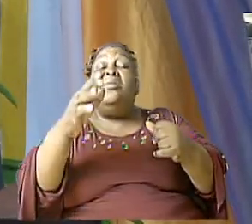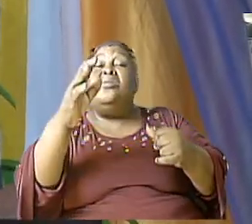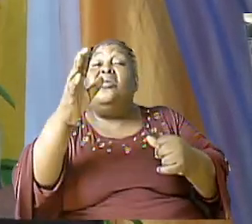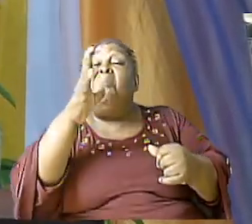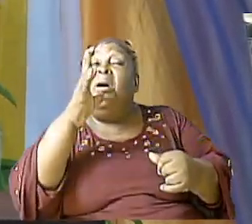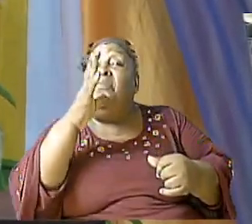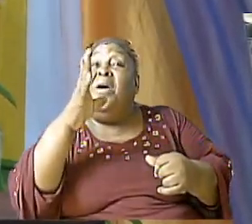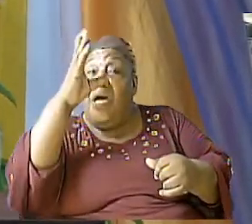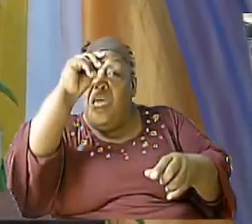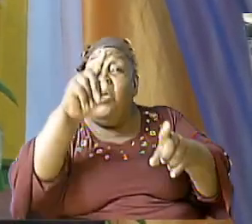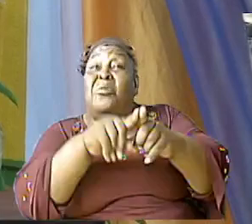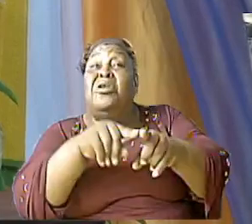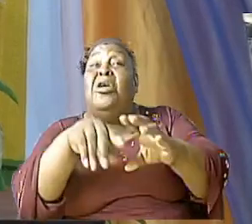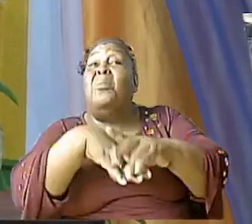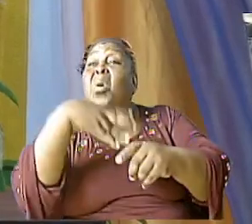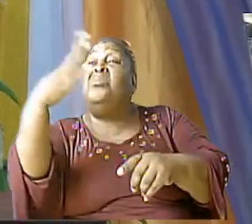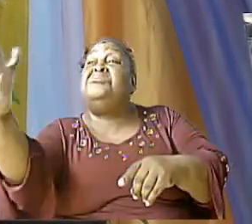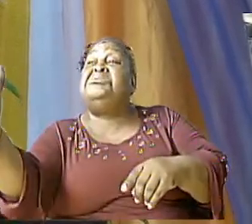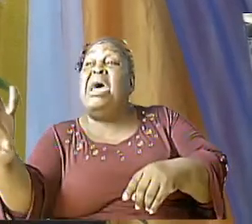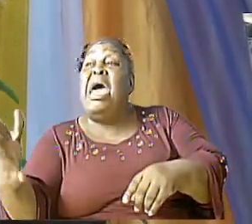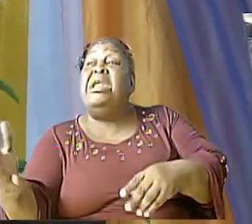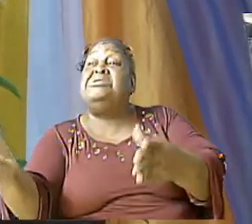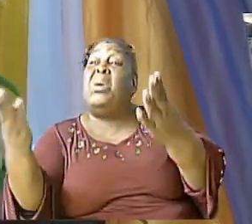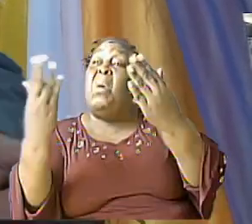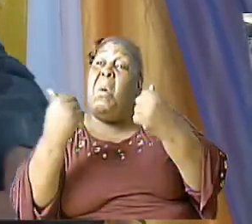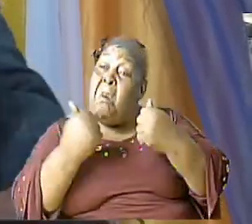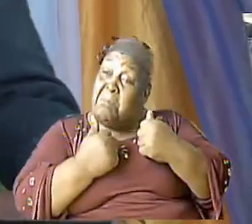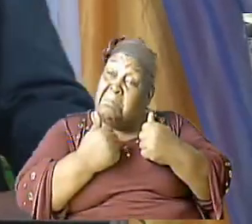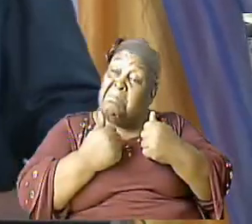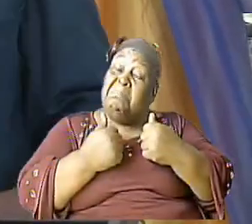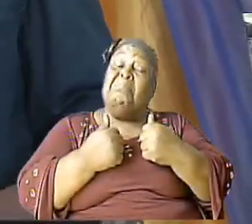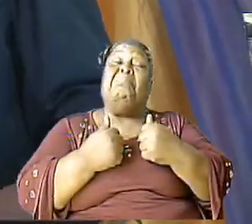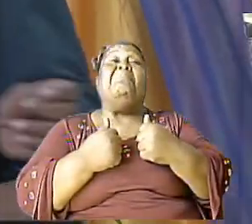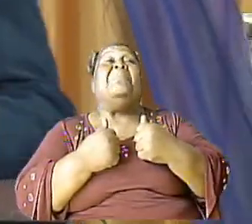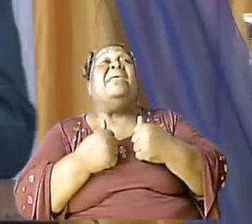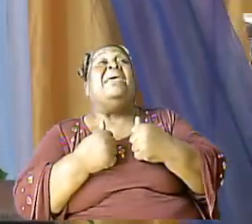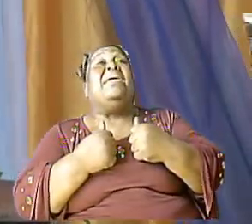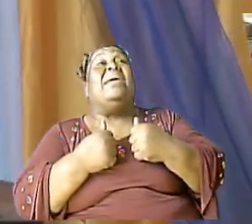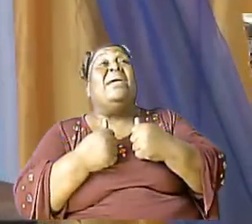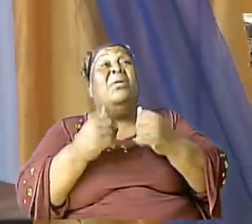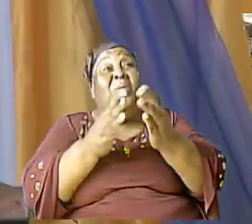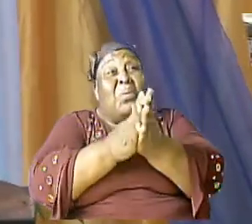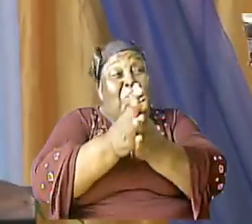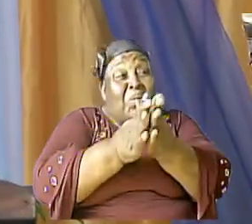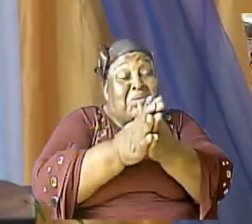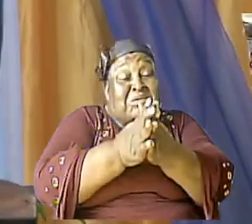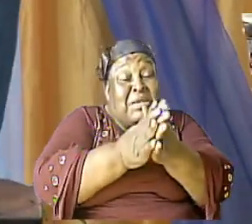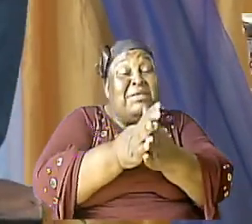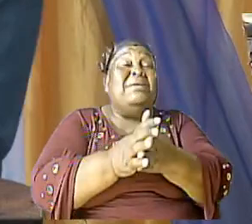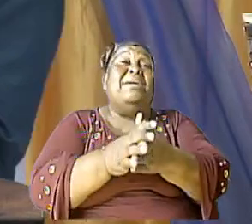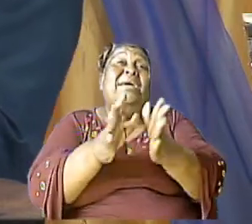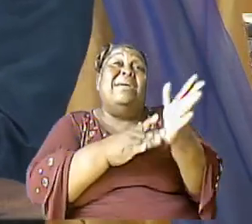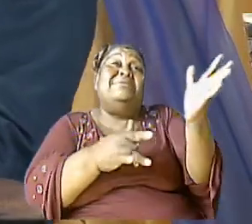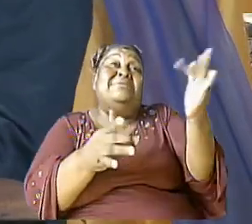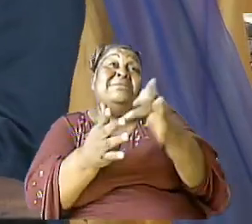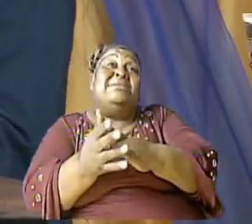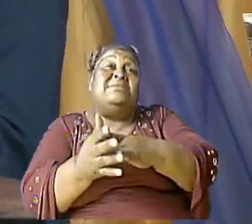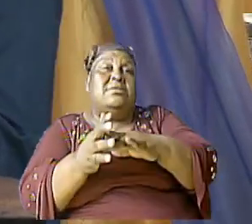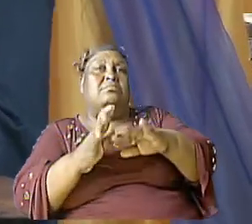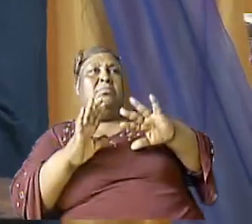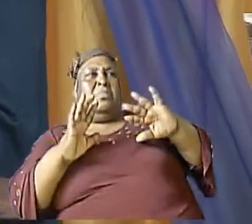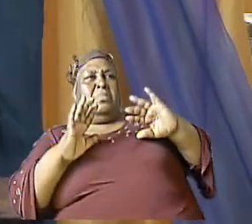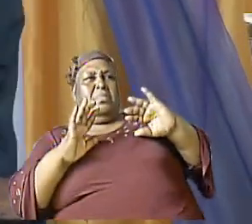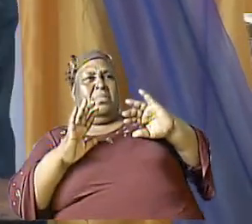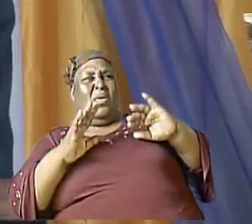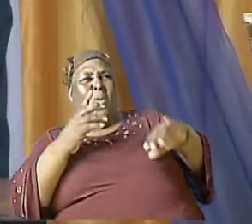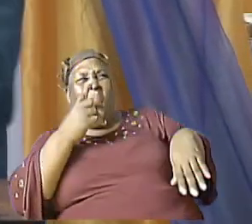them outside. Ease off from what you're doing, no? And go deal with them. For it looked urgent. And Jesus eased back and said, hold on,